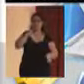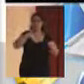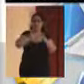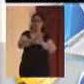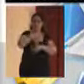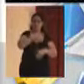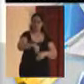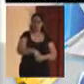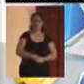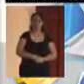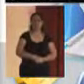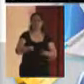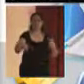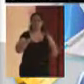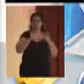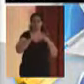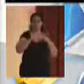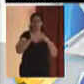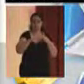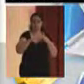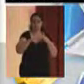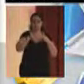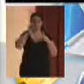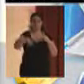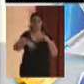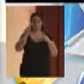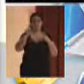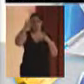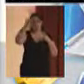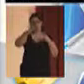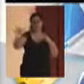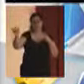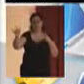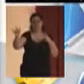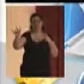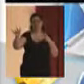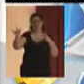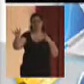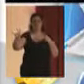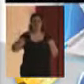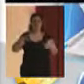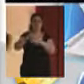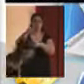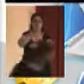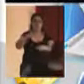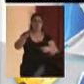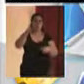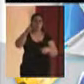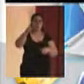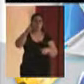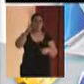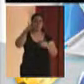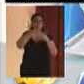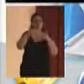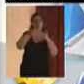provide access to the manufacturers of these tools, so that they can read these DRM books. And then they also